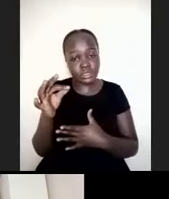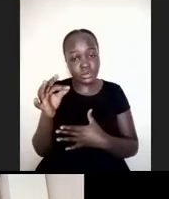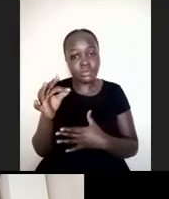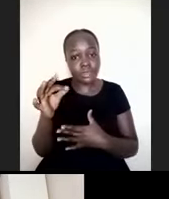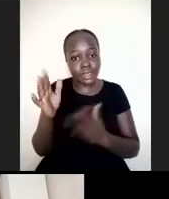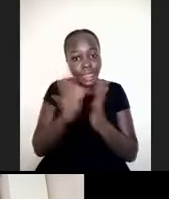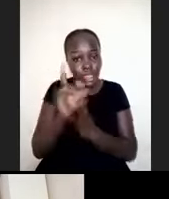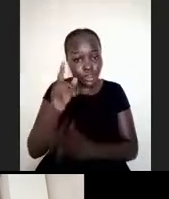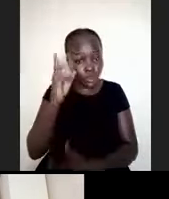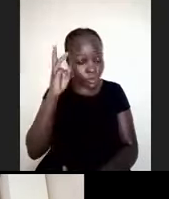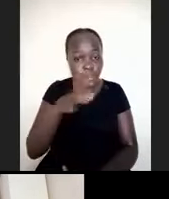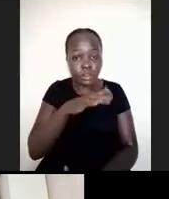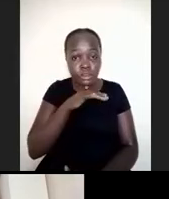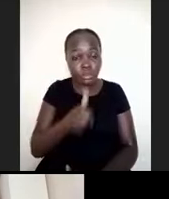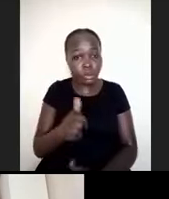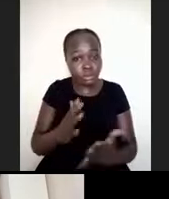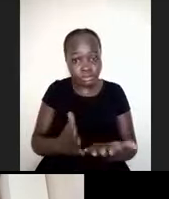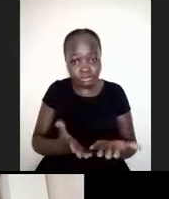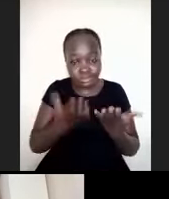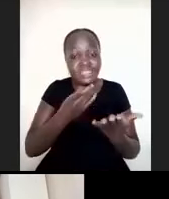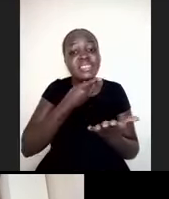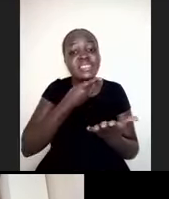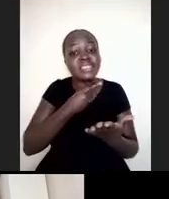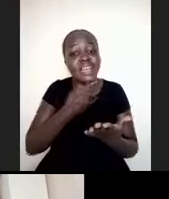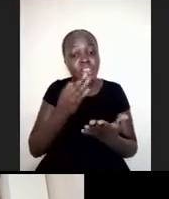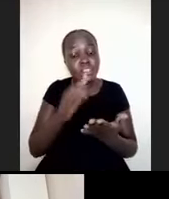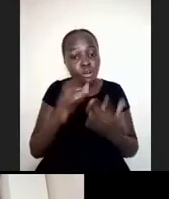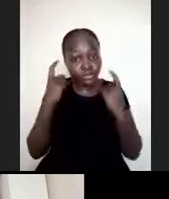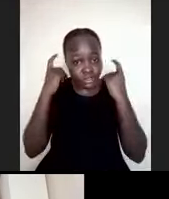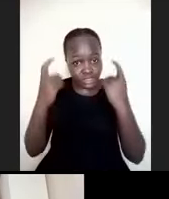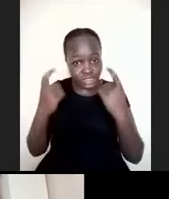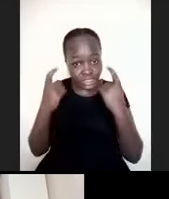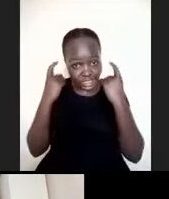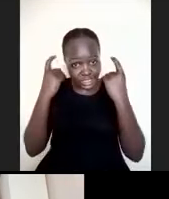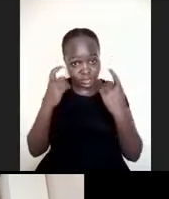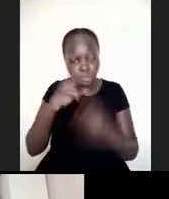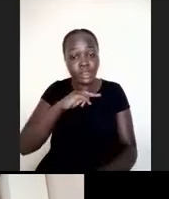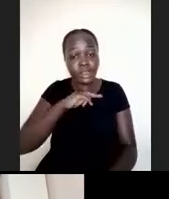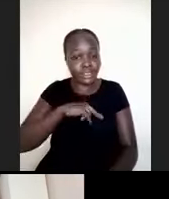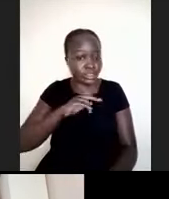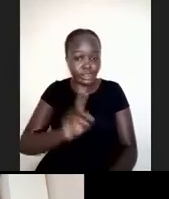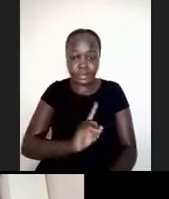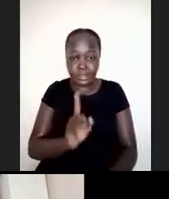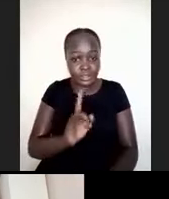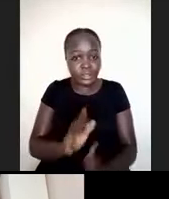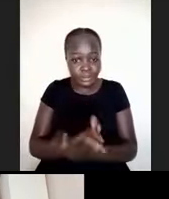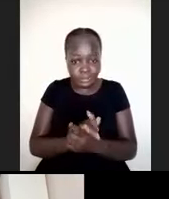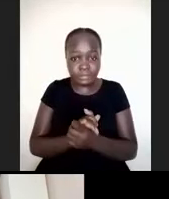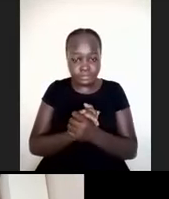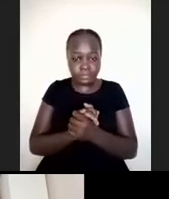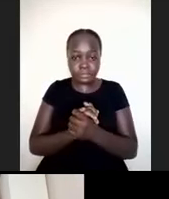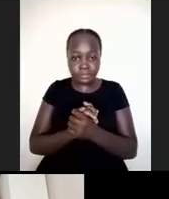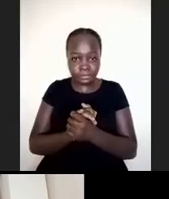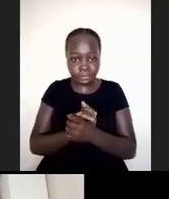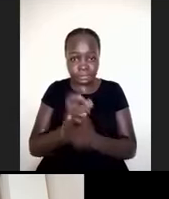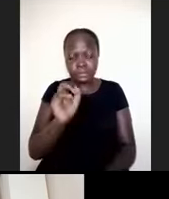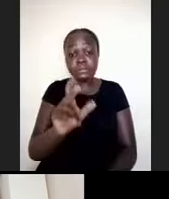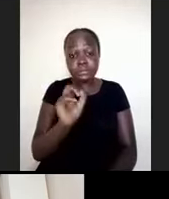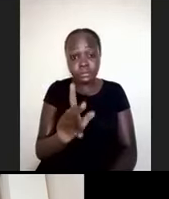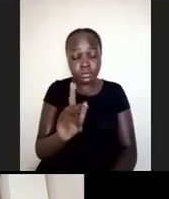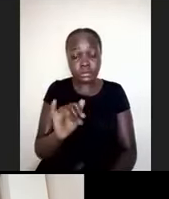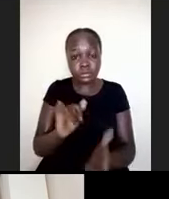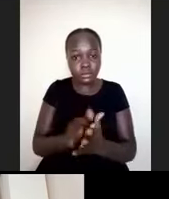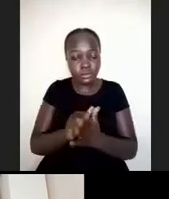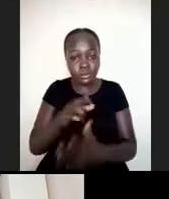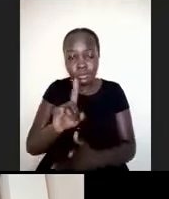will not gratify the desires of the sinful nature. Okay? So that's